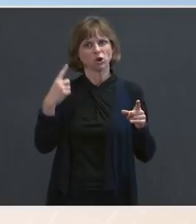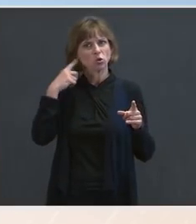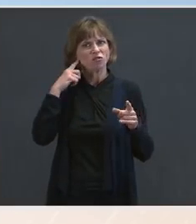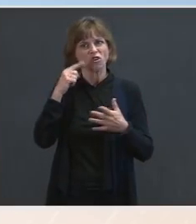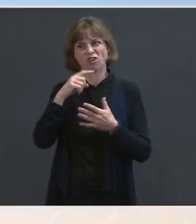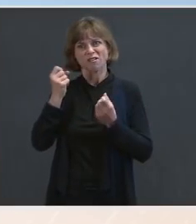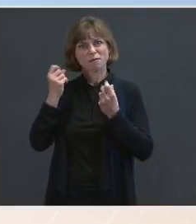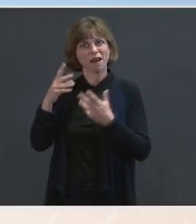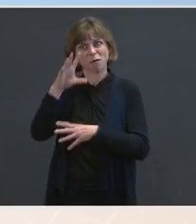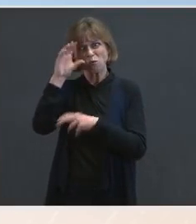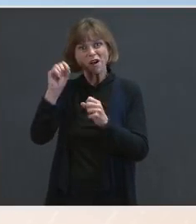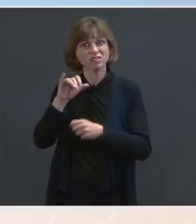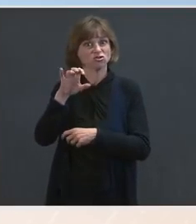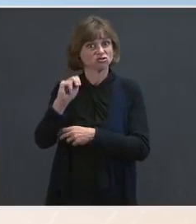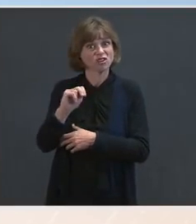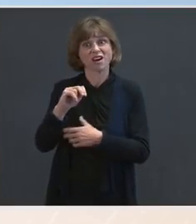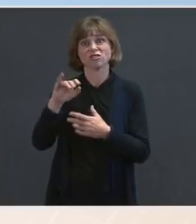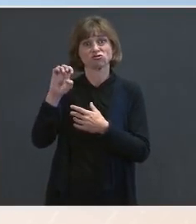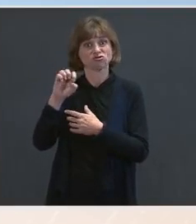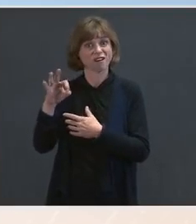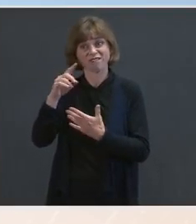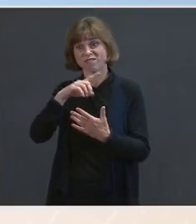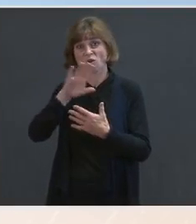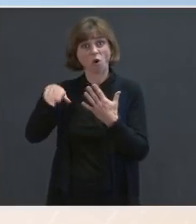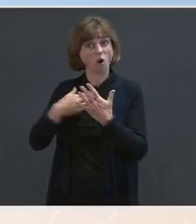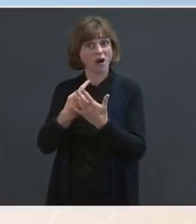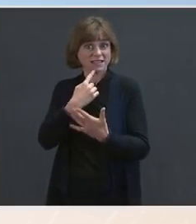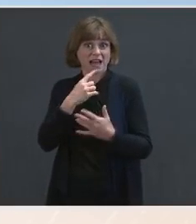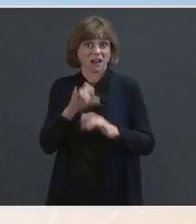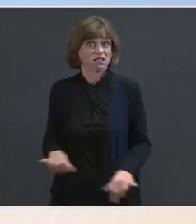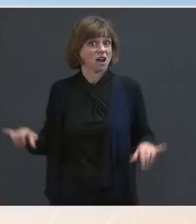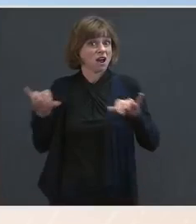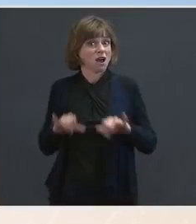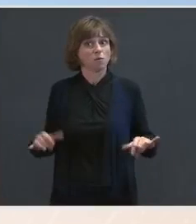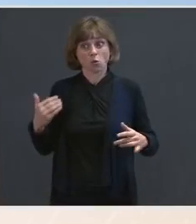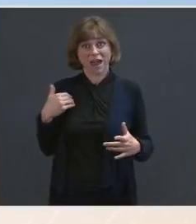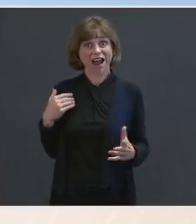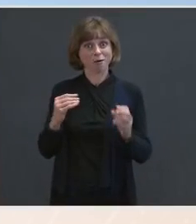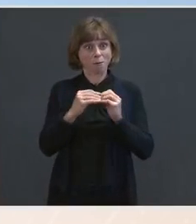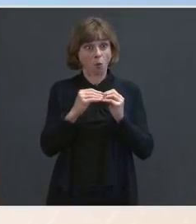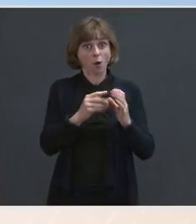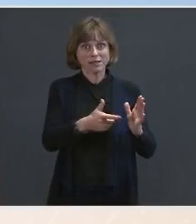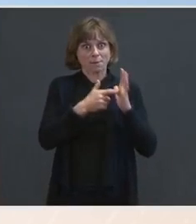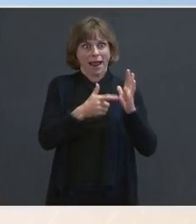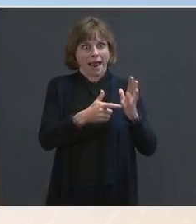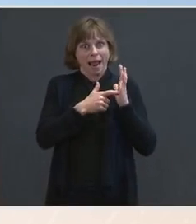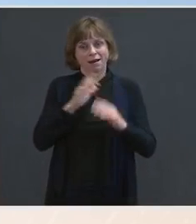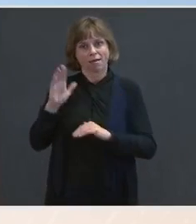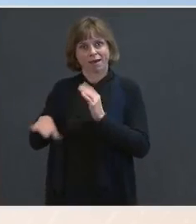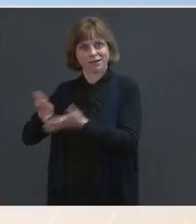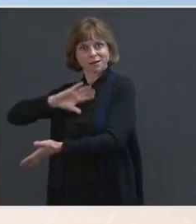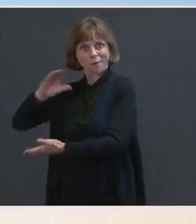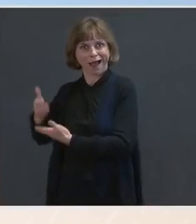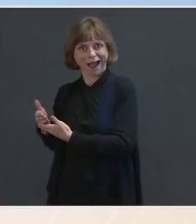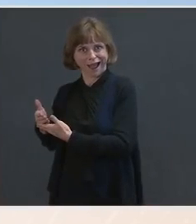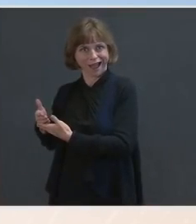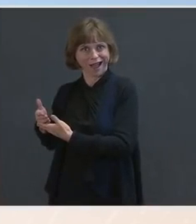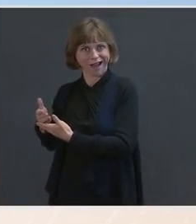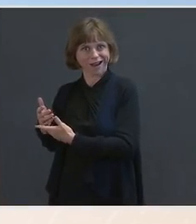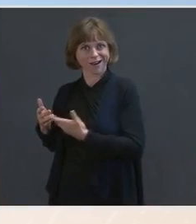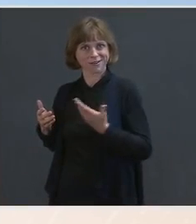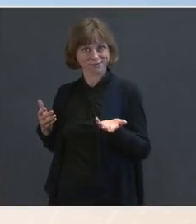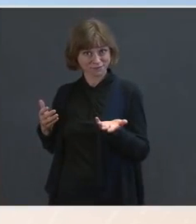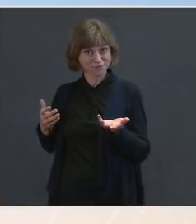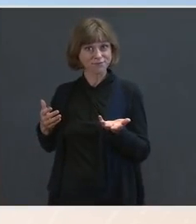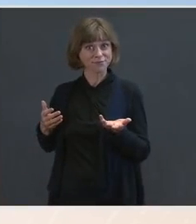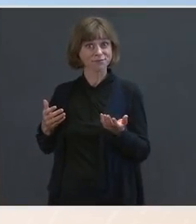this. We have more demand right now than there is supply. And that's notwithstanding the fact that the